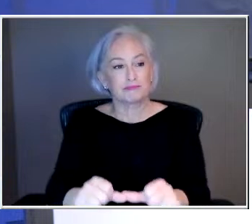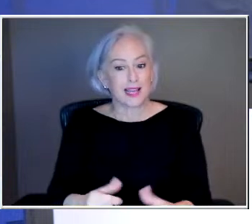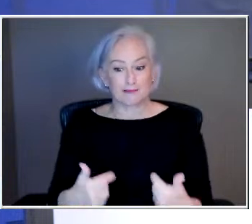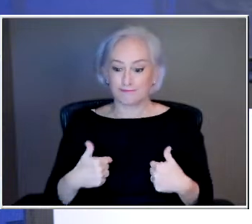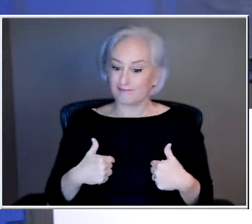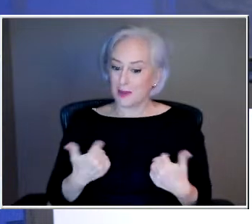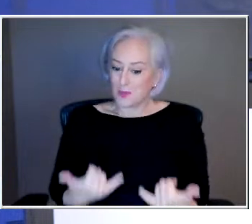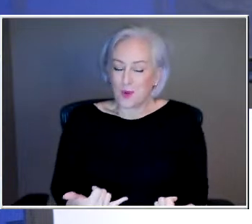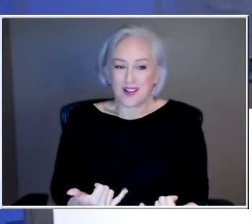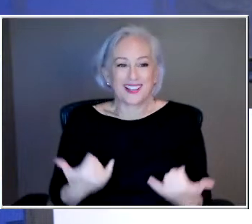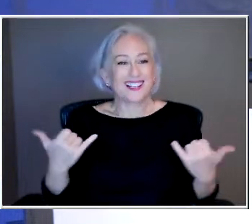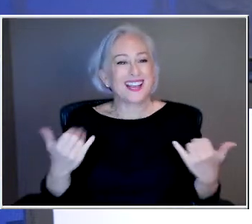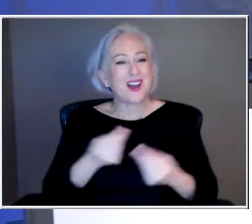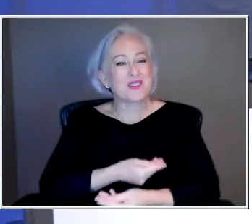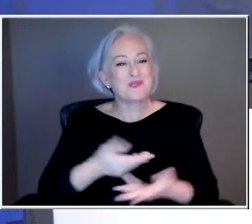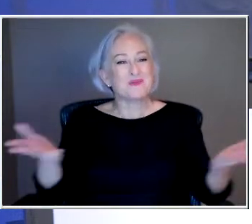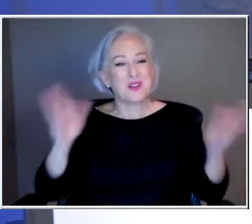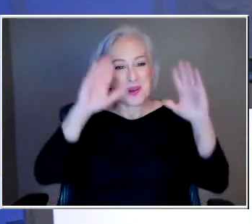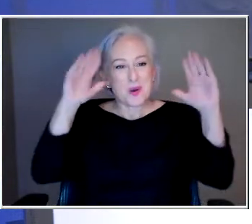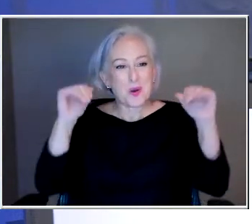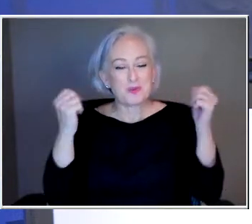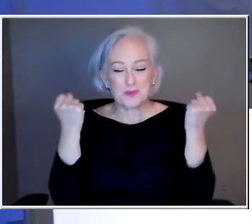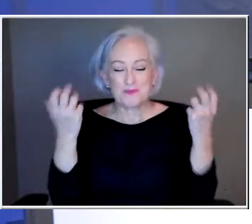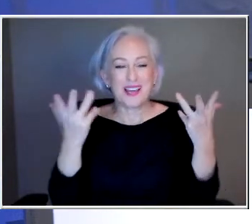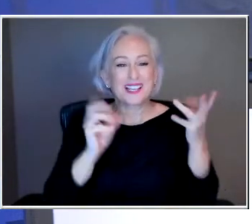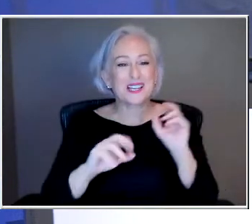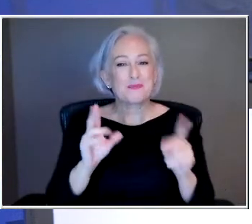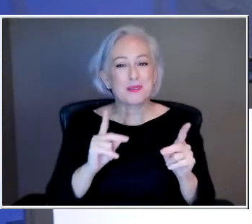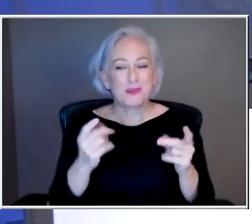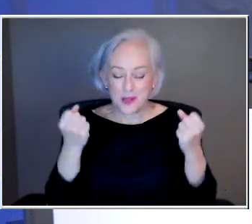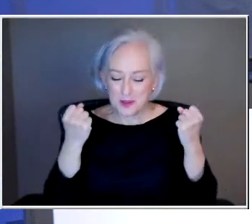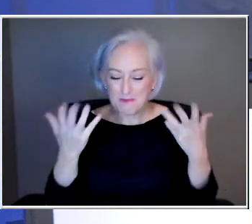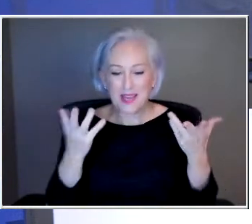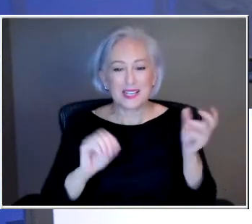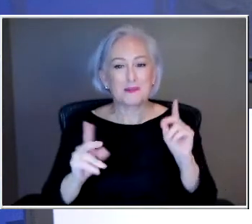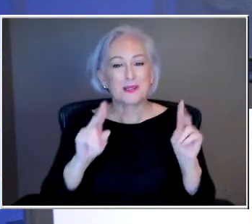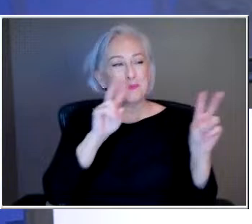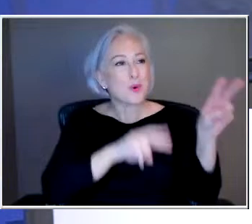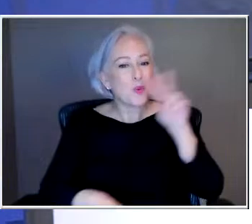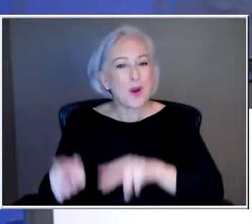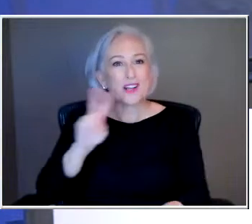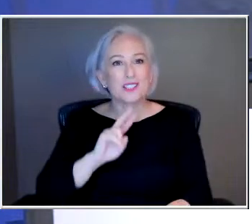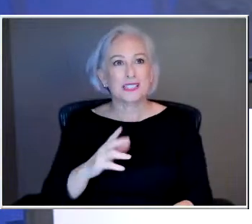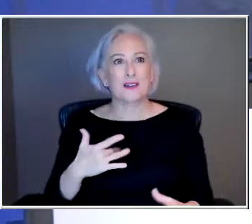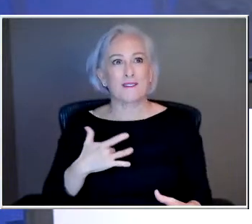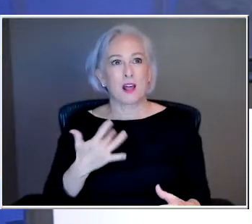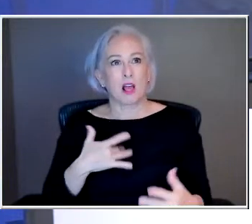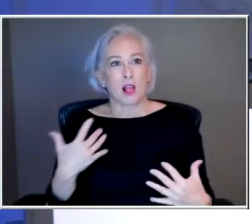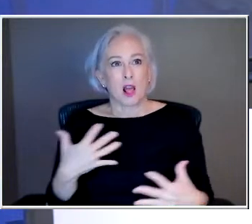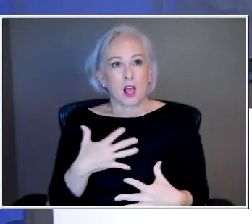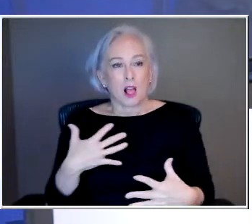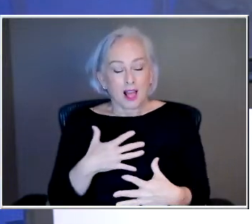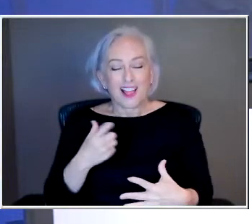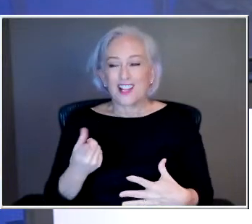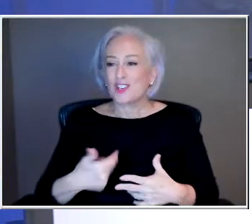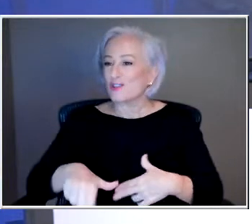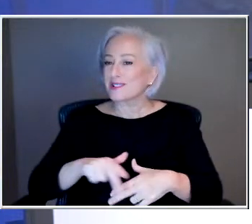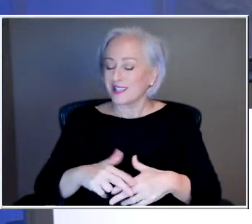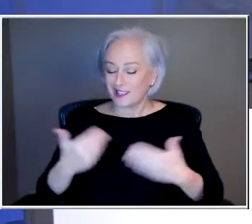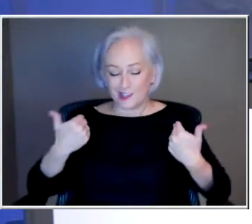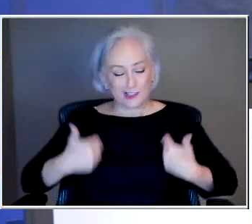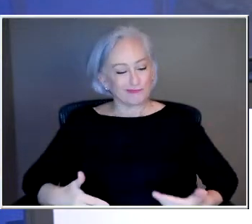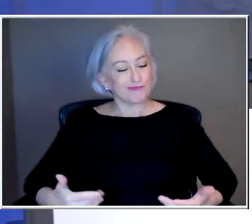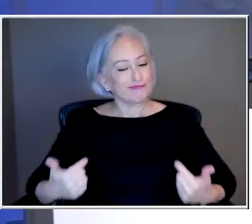to now. Yeah, hopefully that's the case. Probably people watching right now in our audience who are feeling very frightened, and you're sitting here to tell them it can be okay. Sure,